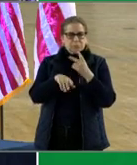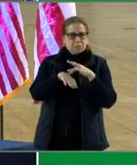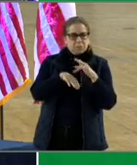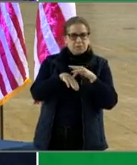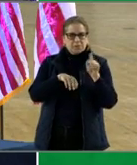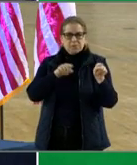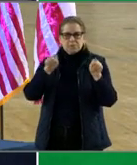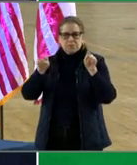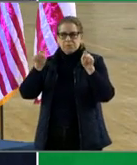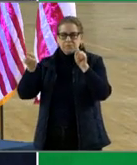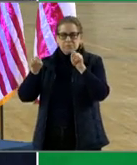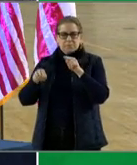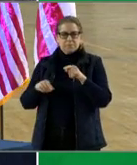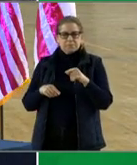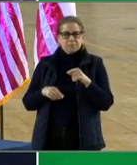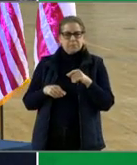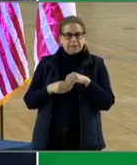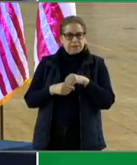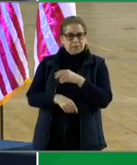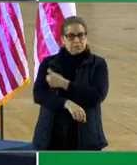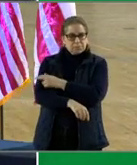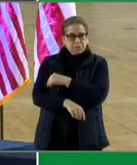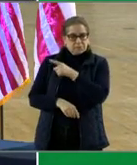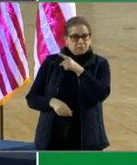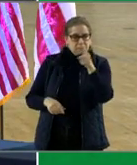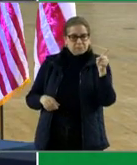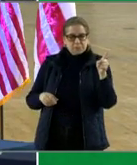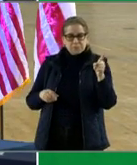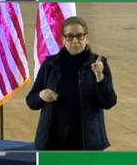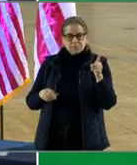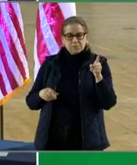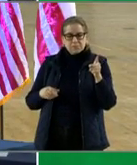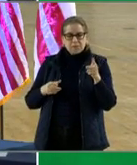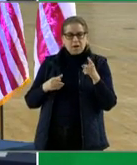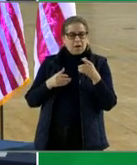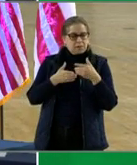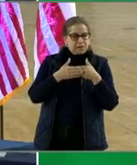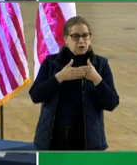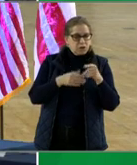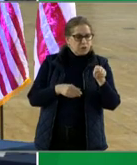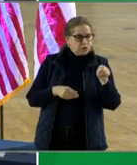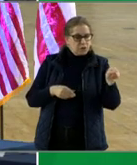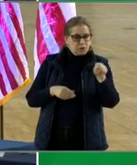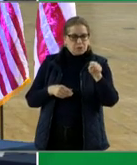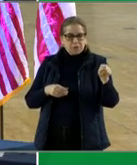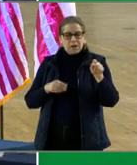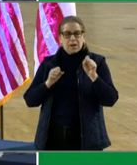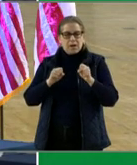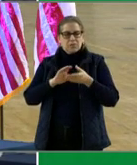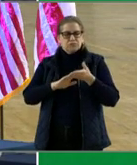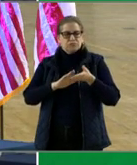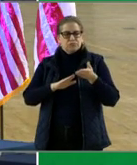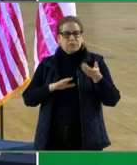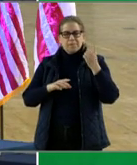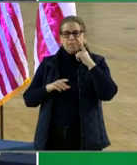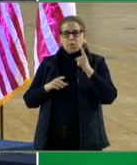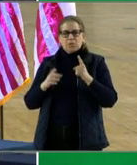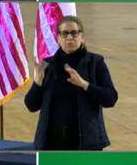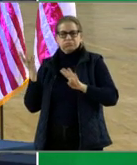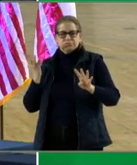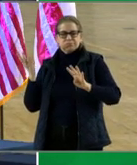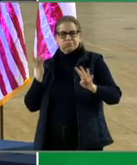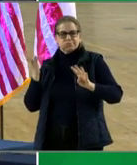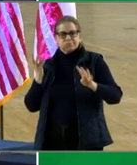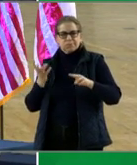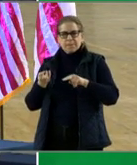space close to their facility that could operate as a surge space. And we are